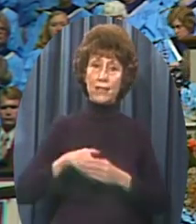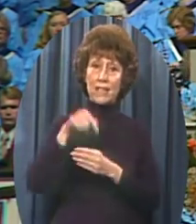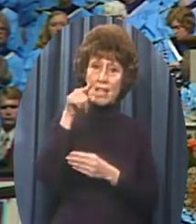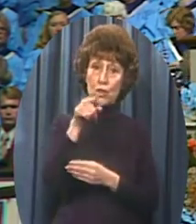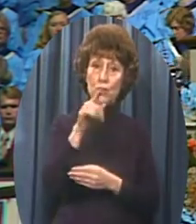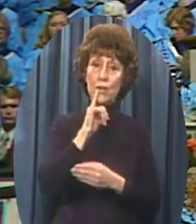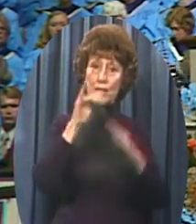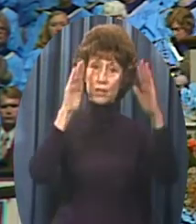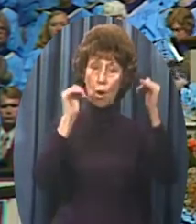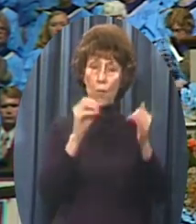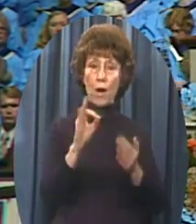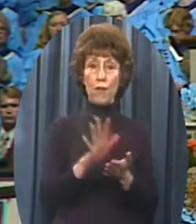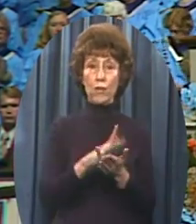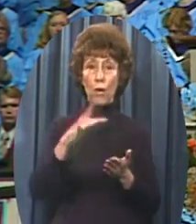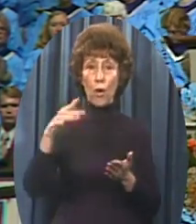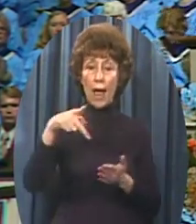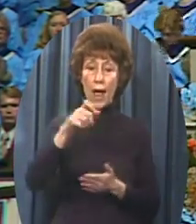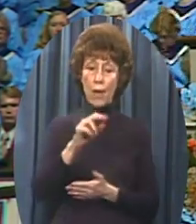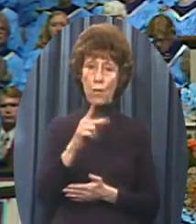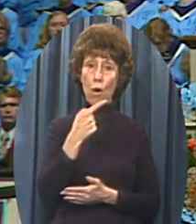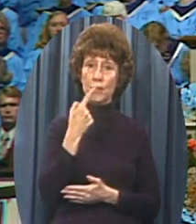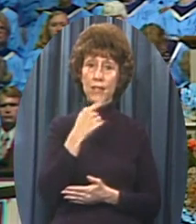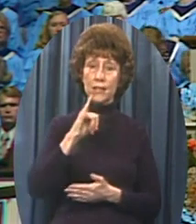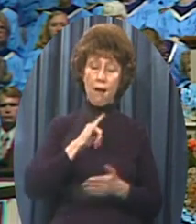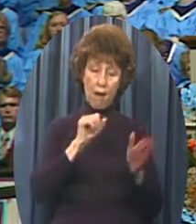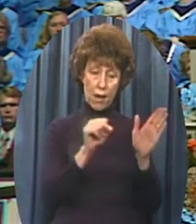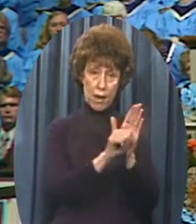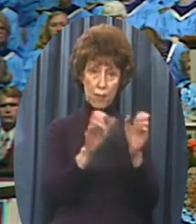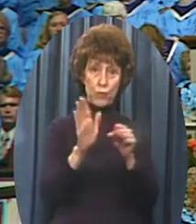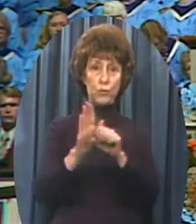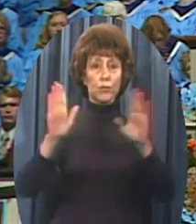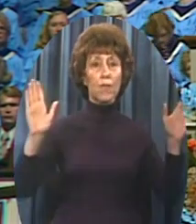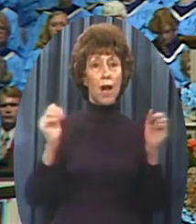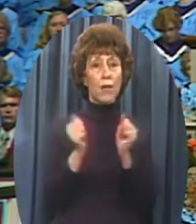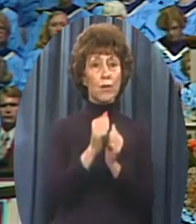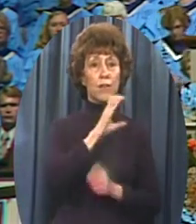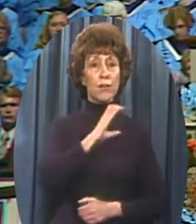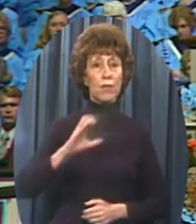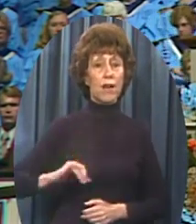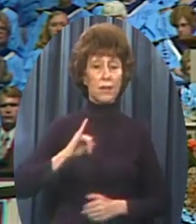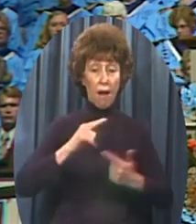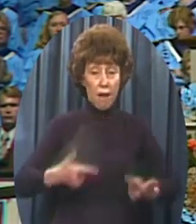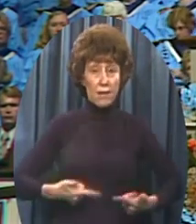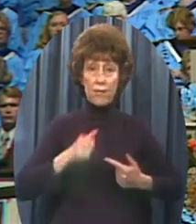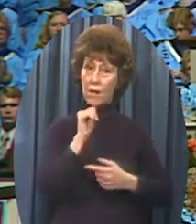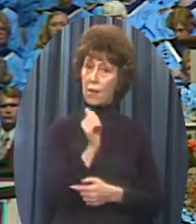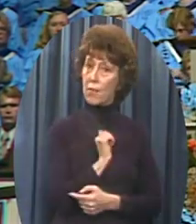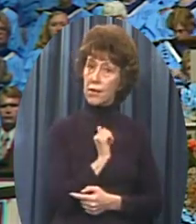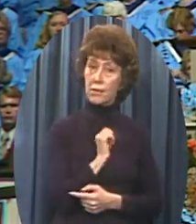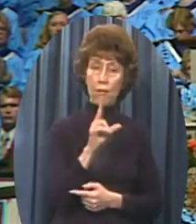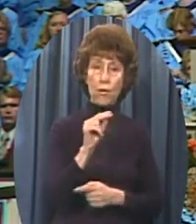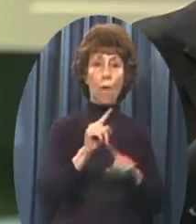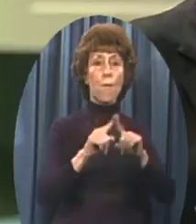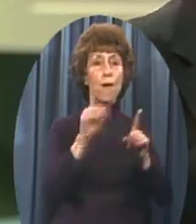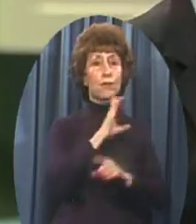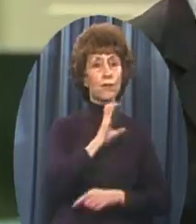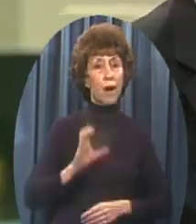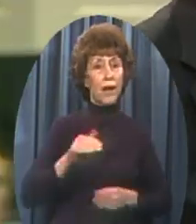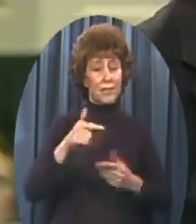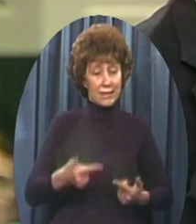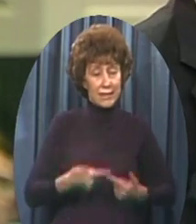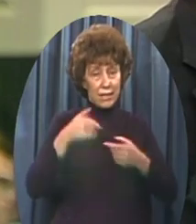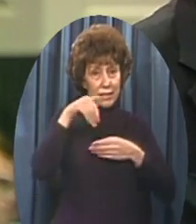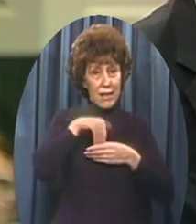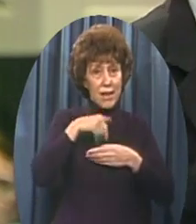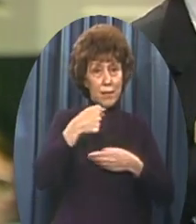said, "I have been crucified with Christ. Nevertheless, I live, yet not I, but Christ liveth in me. And the life